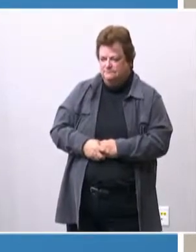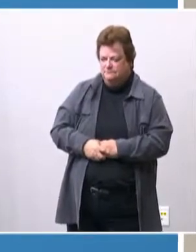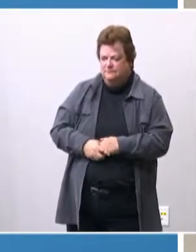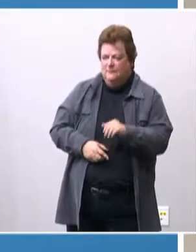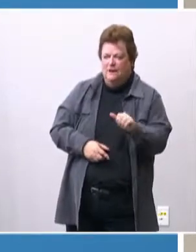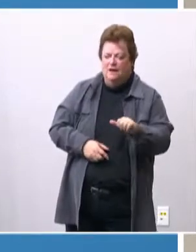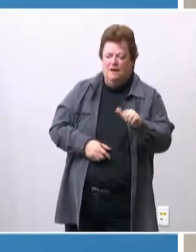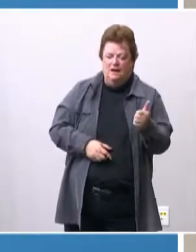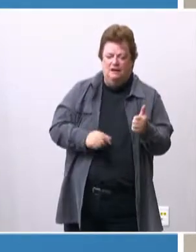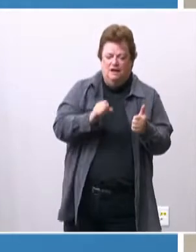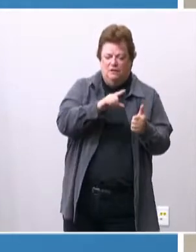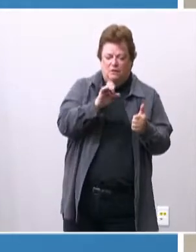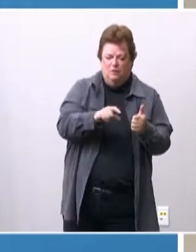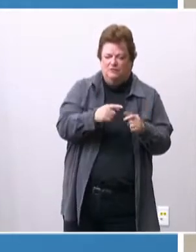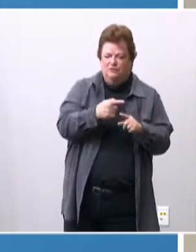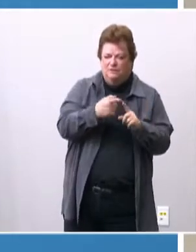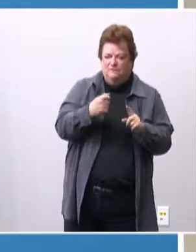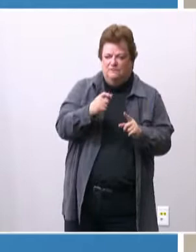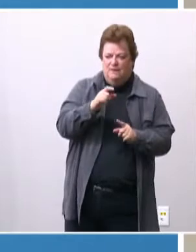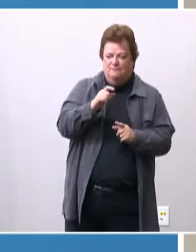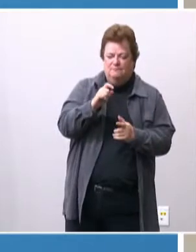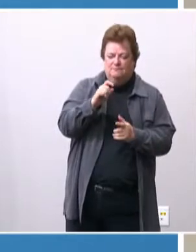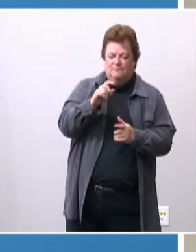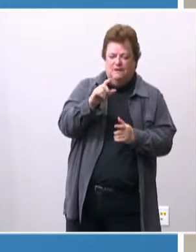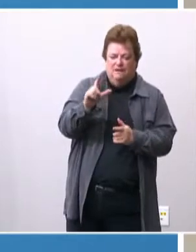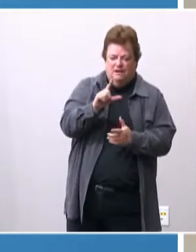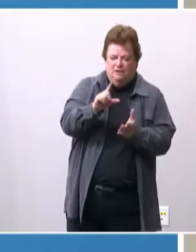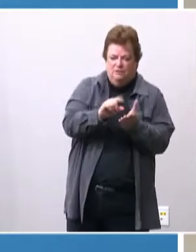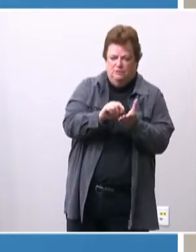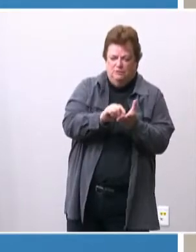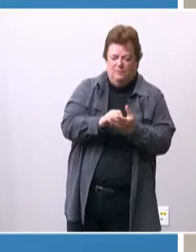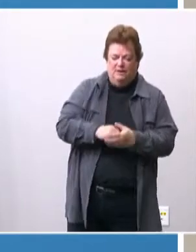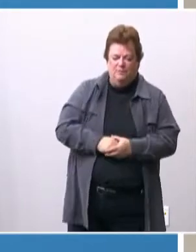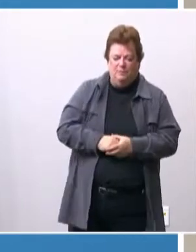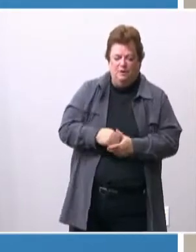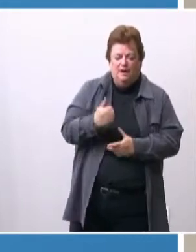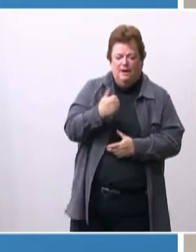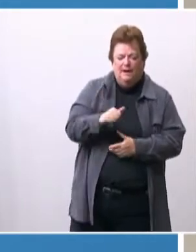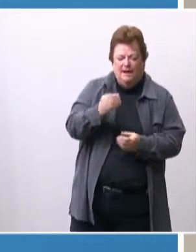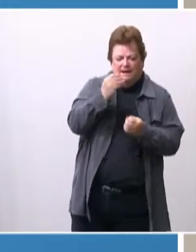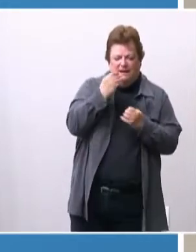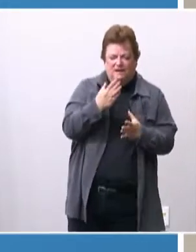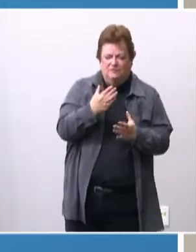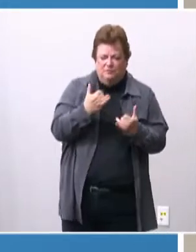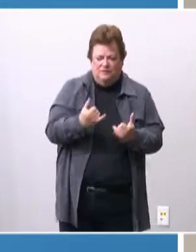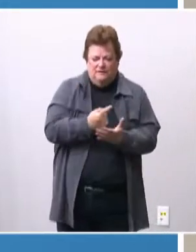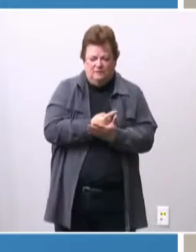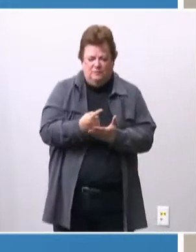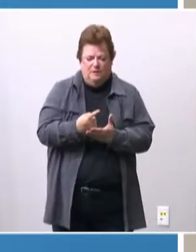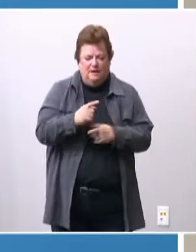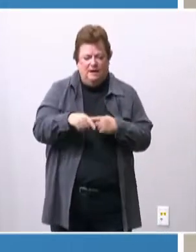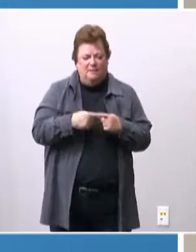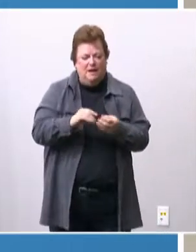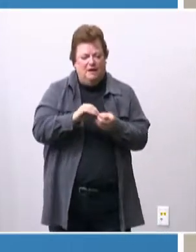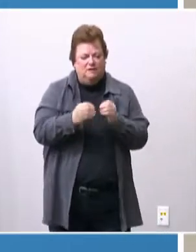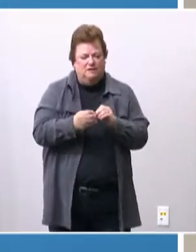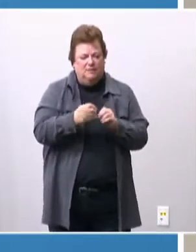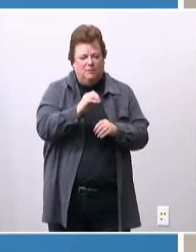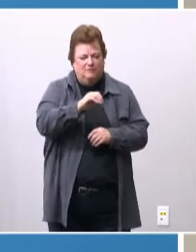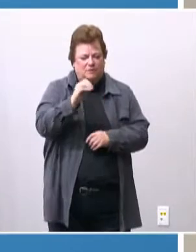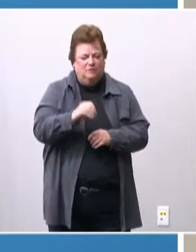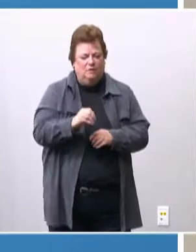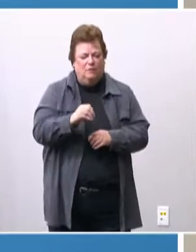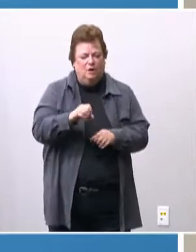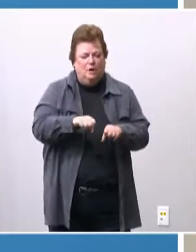Another chat question from Matt at the Journal-Star. Any information this week about what percentage of the cases were